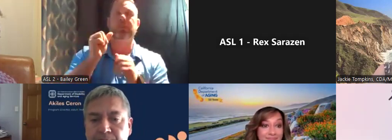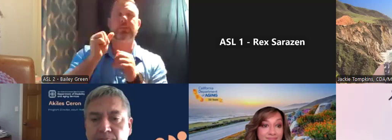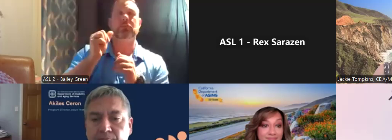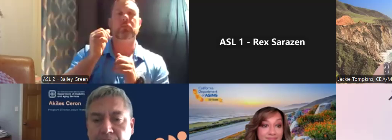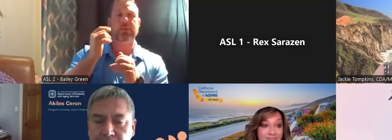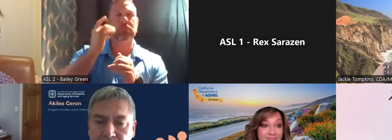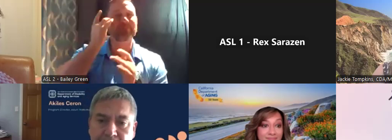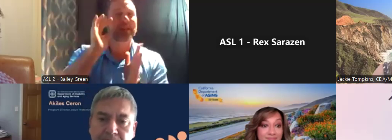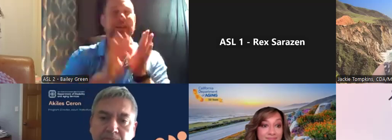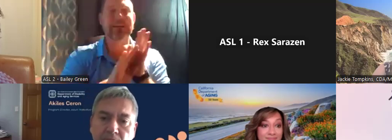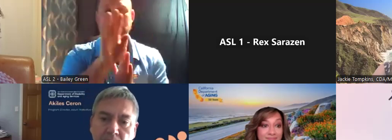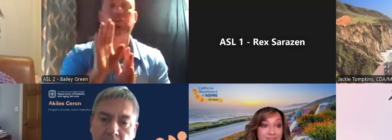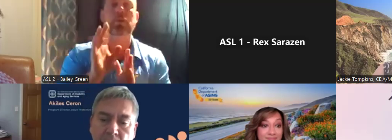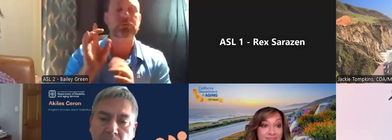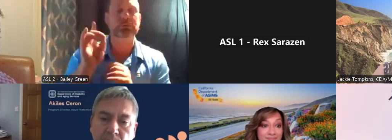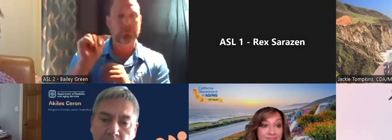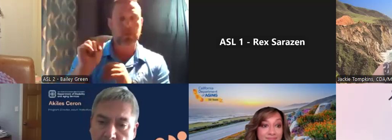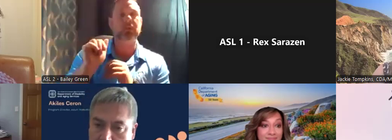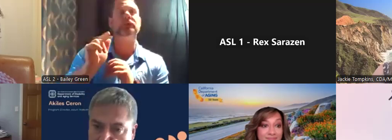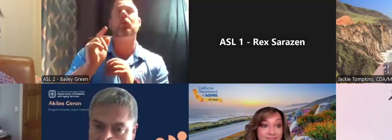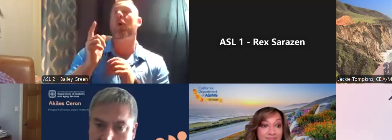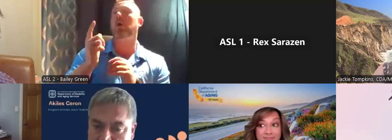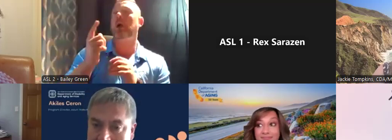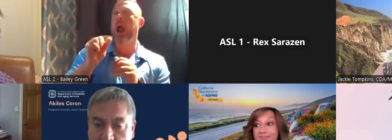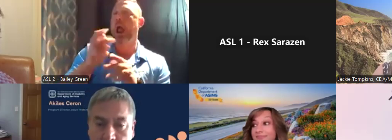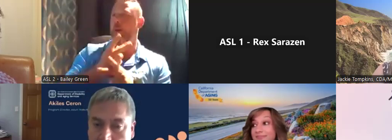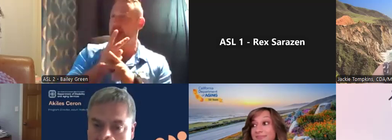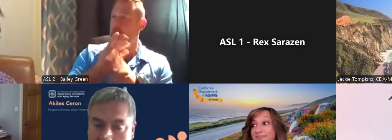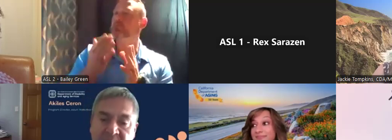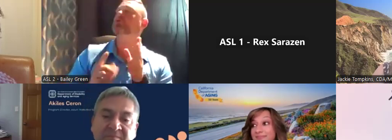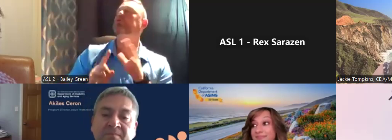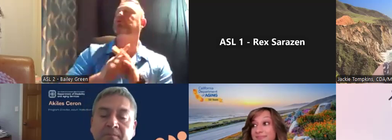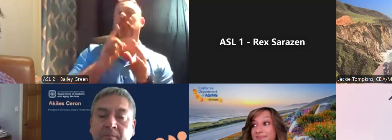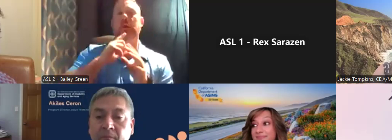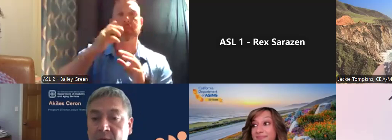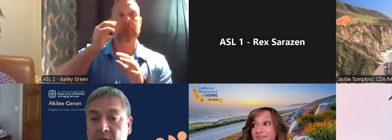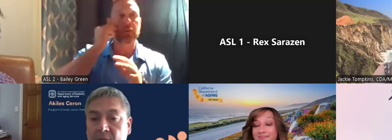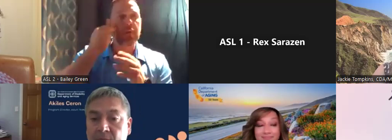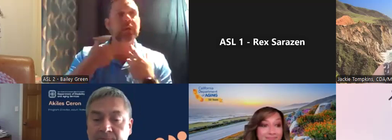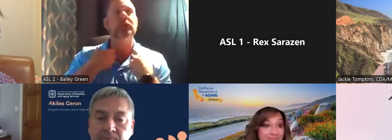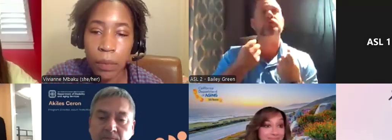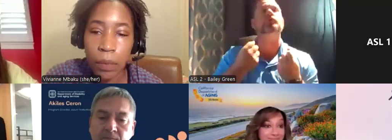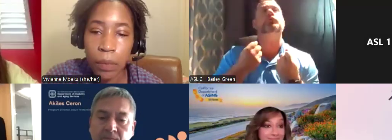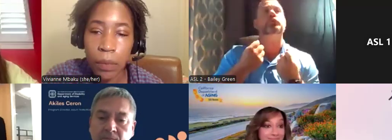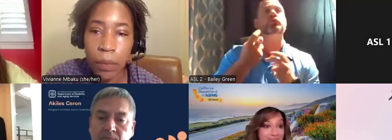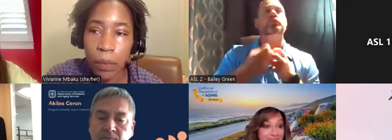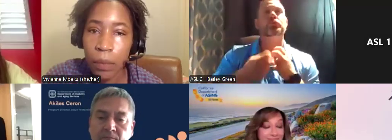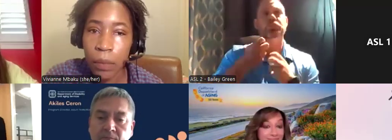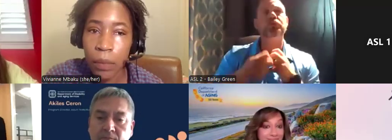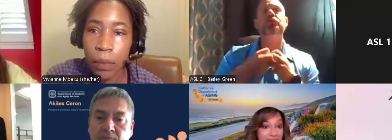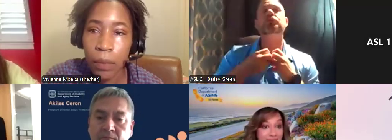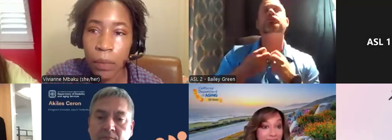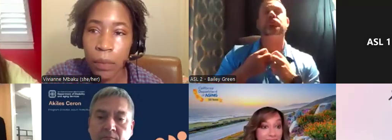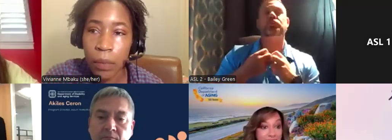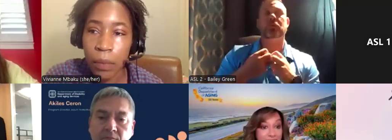We might understand how public guardian shows up for an adult with mental health issues or an older adult living on their own, but we